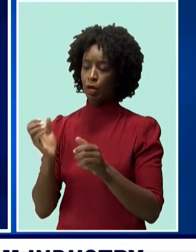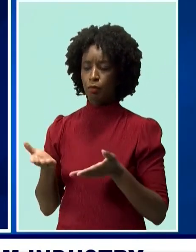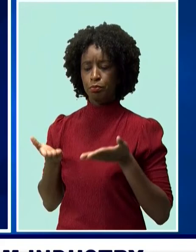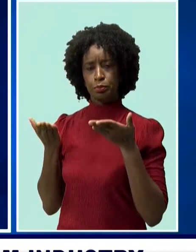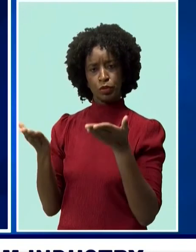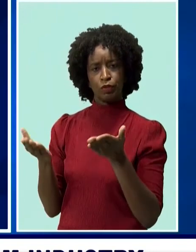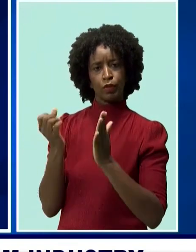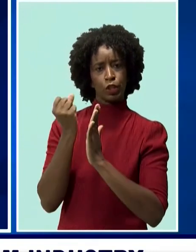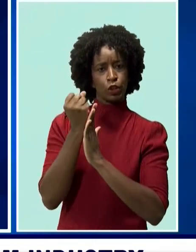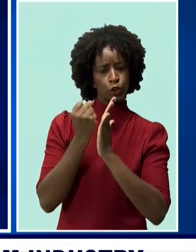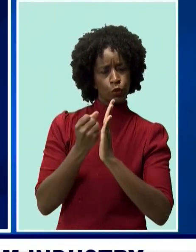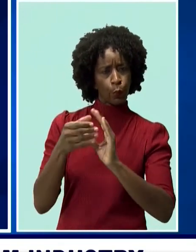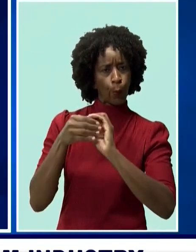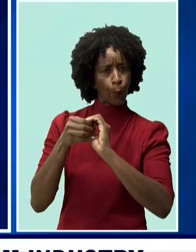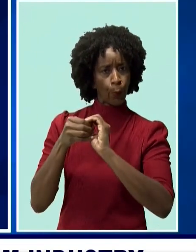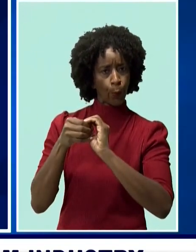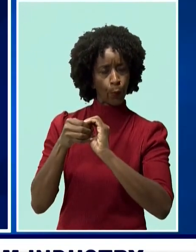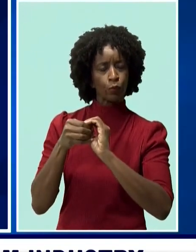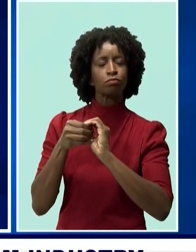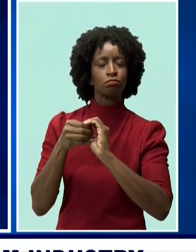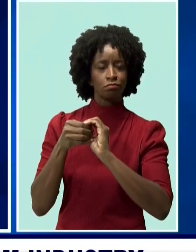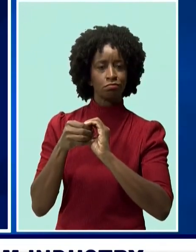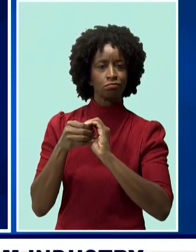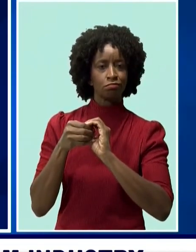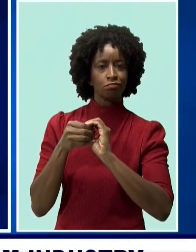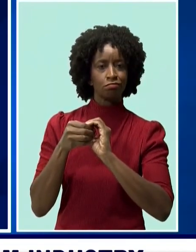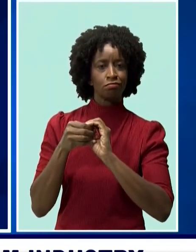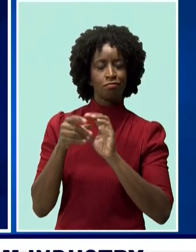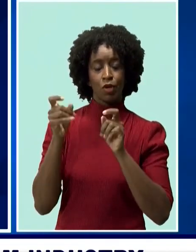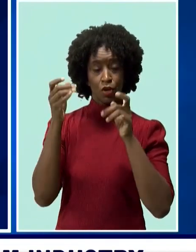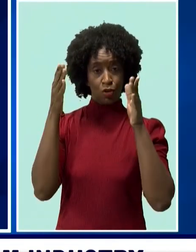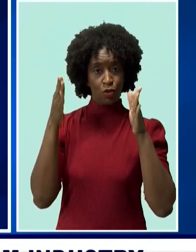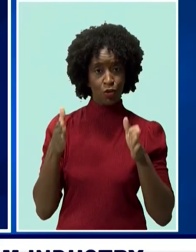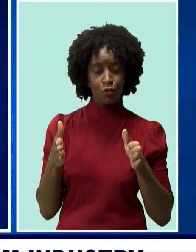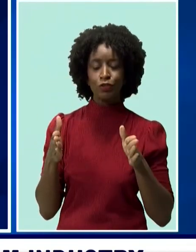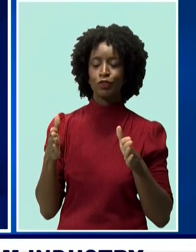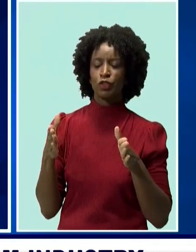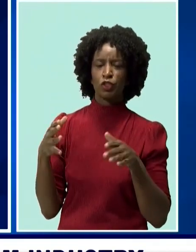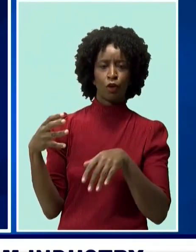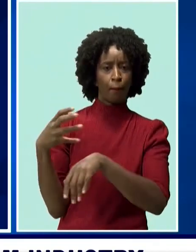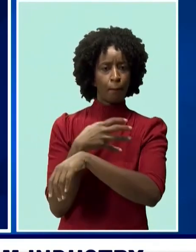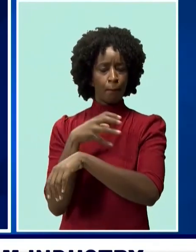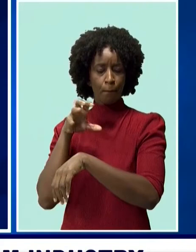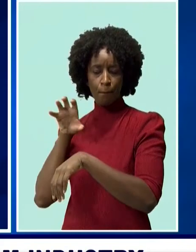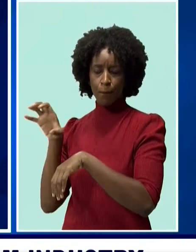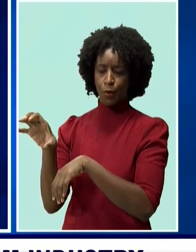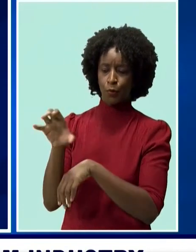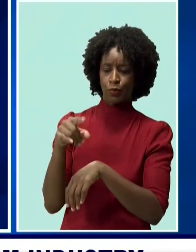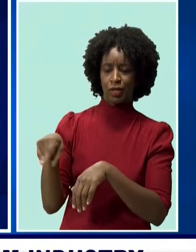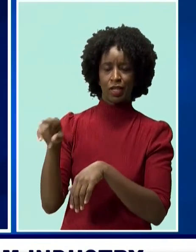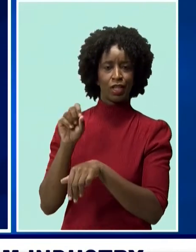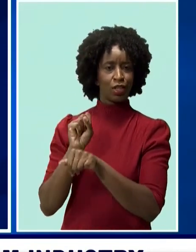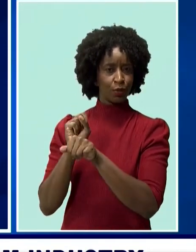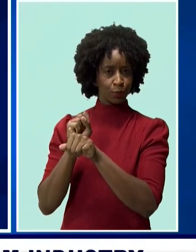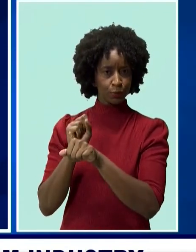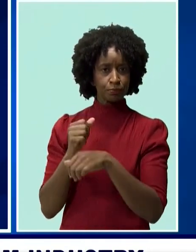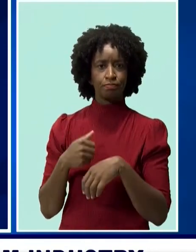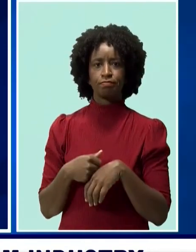help enfranchise their workers. As a means of raising capital and expanding